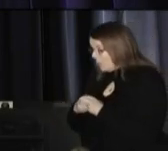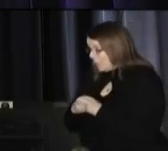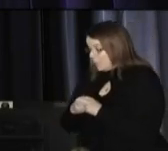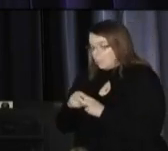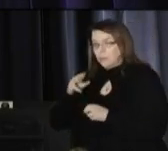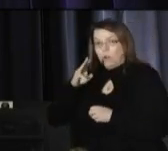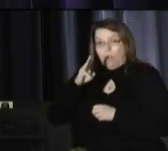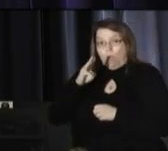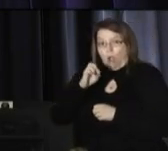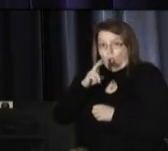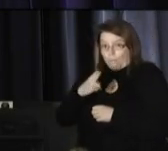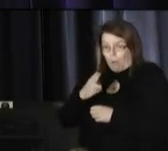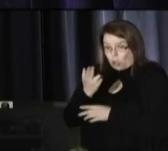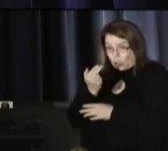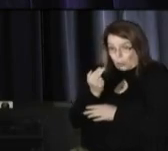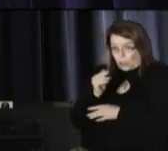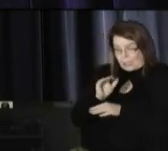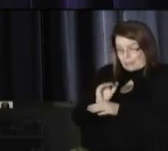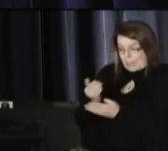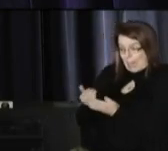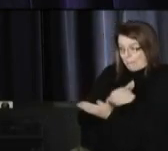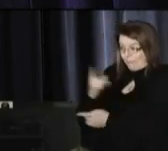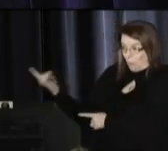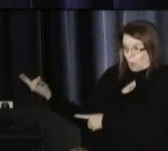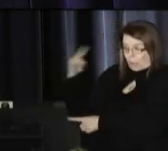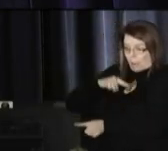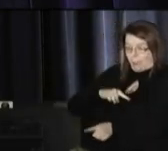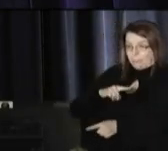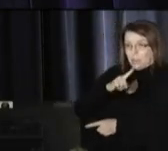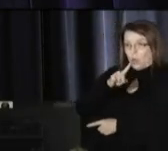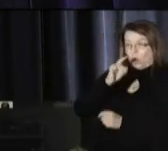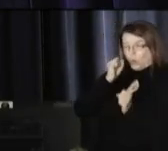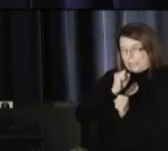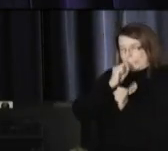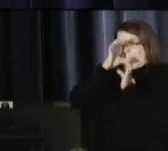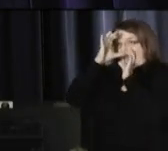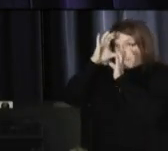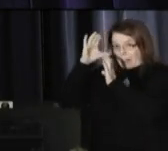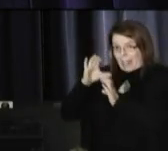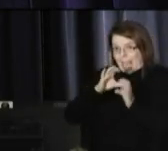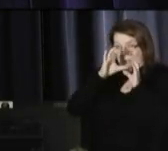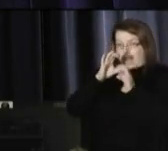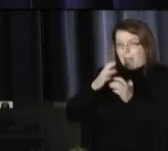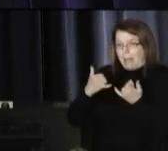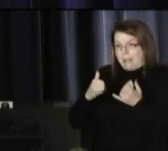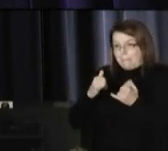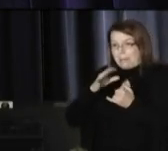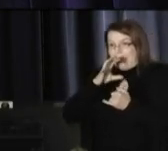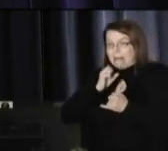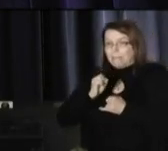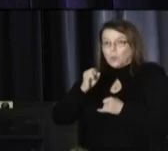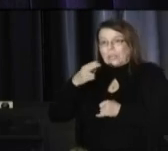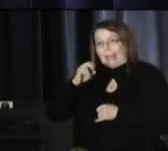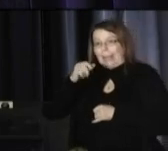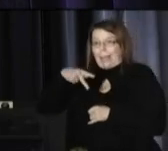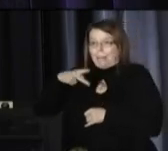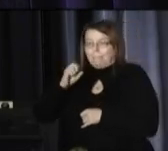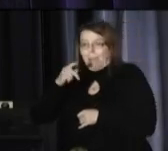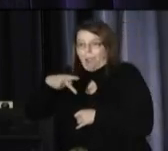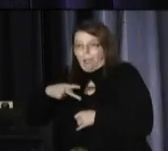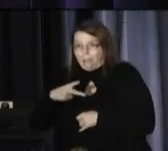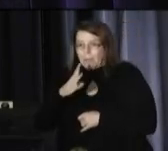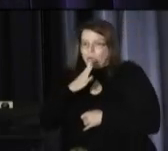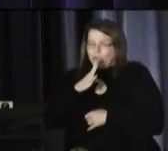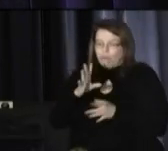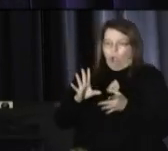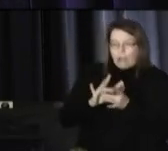13th, the night before he comes to town, you stay up late, taking turns playing old school hip hop and R&B music videos, talking smack about